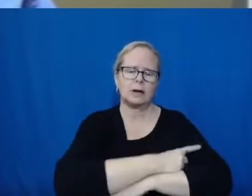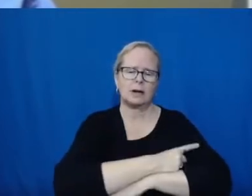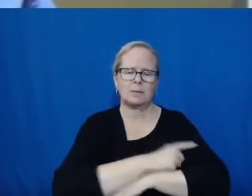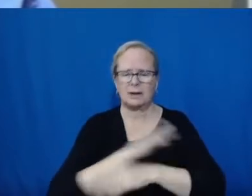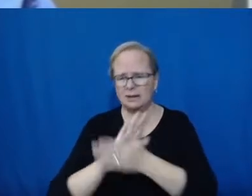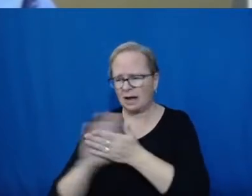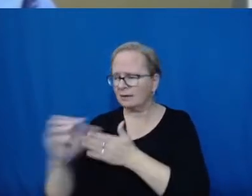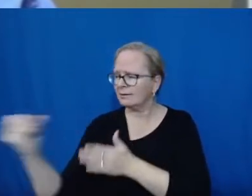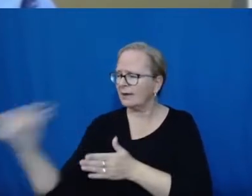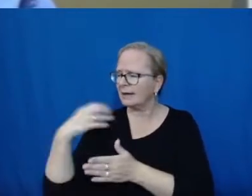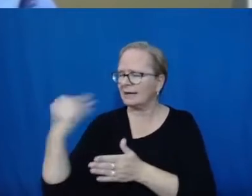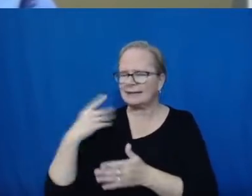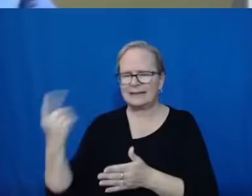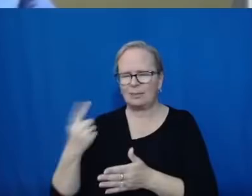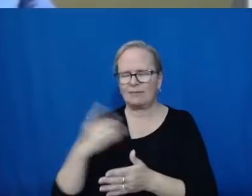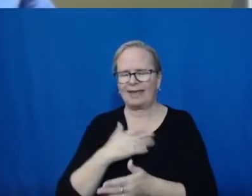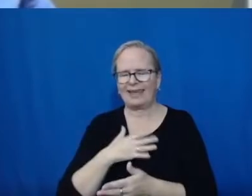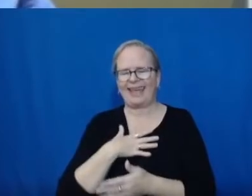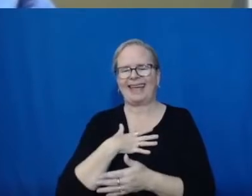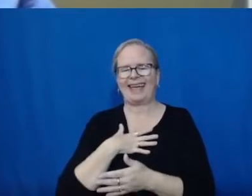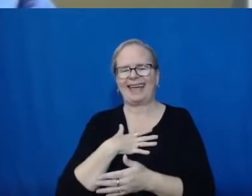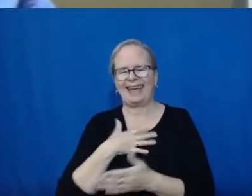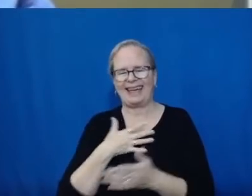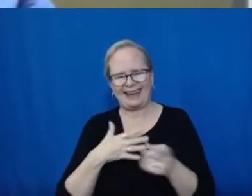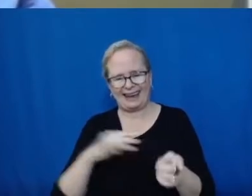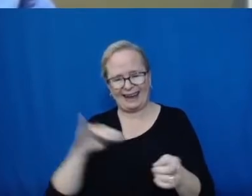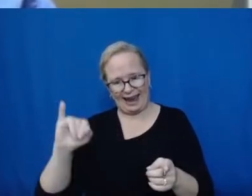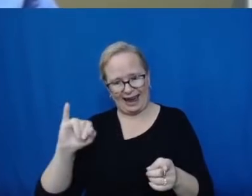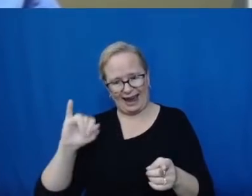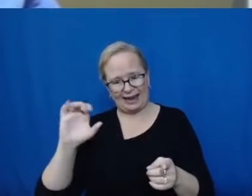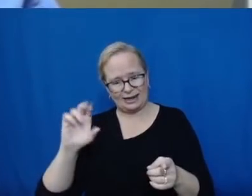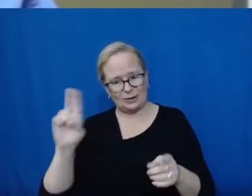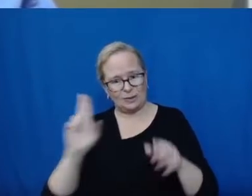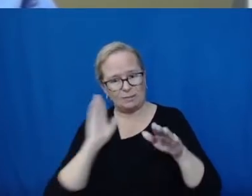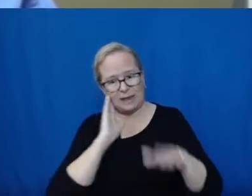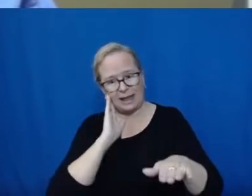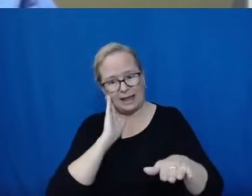ICU bed. We can make a space for a bed and we can